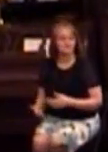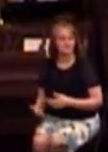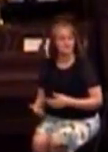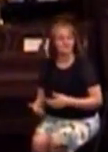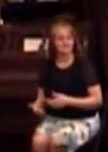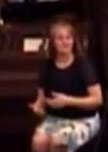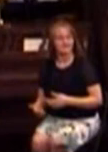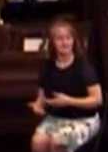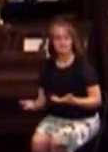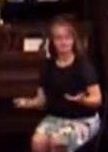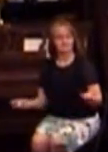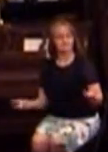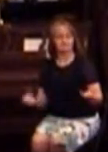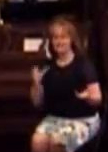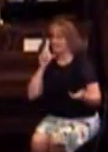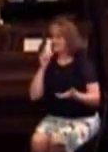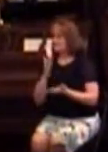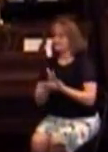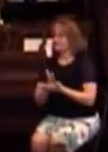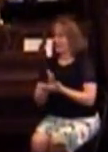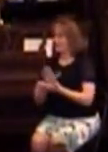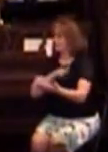it's a nice tune, too. Nice tune.